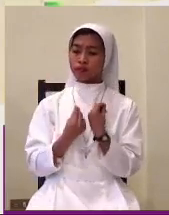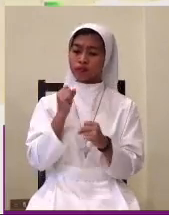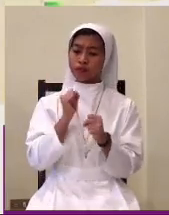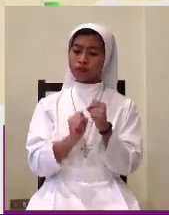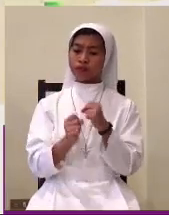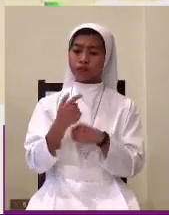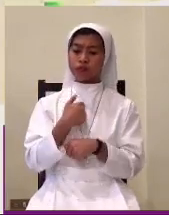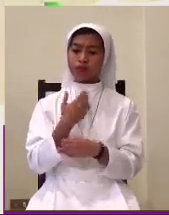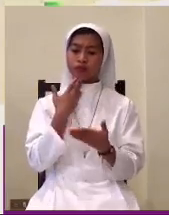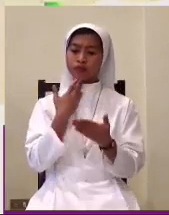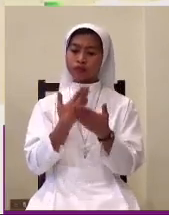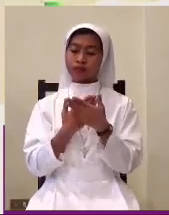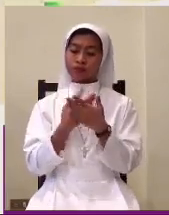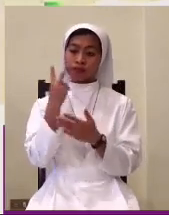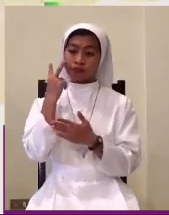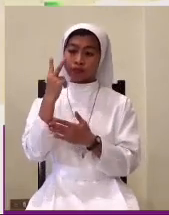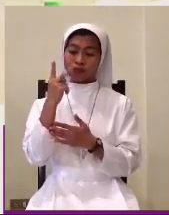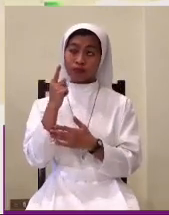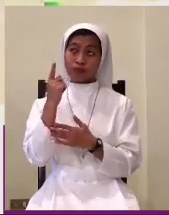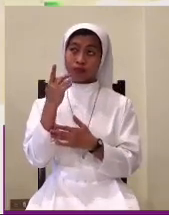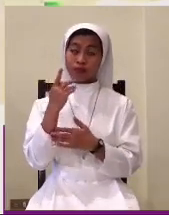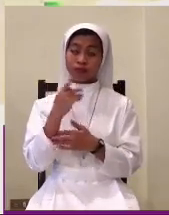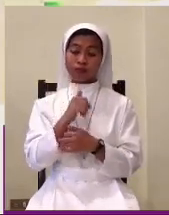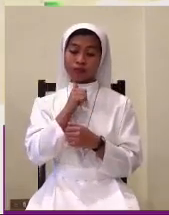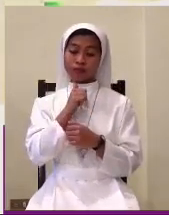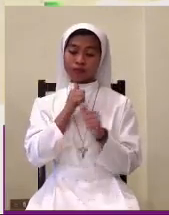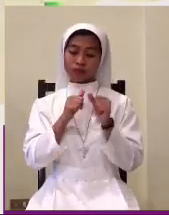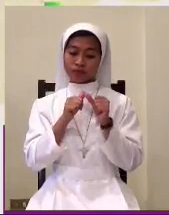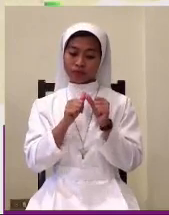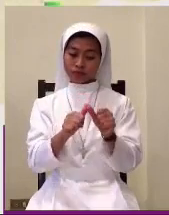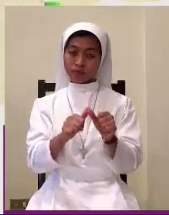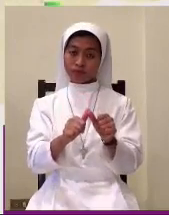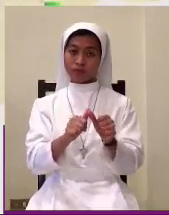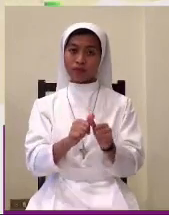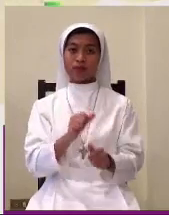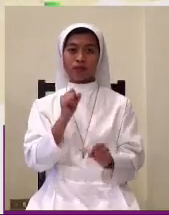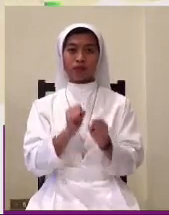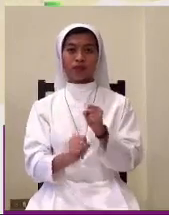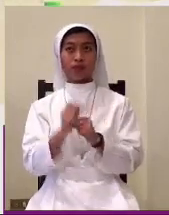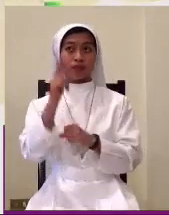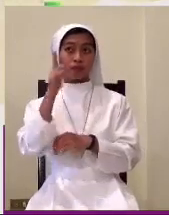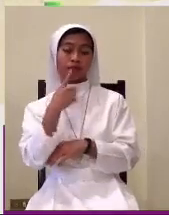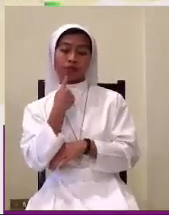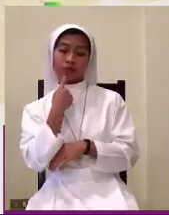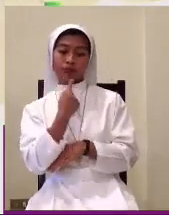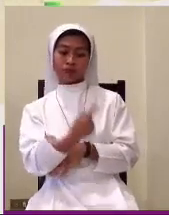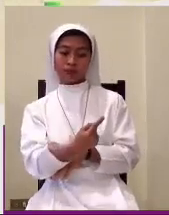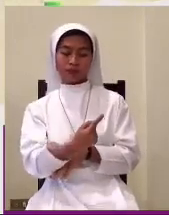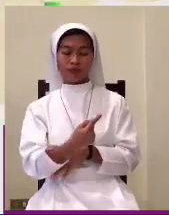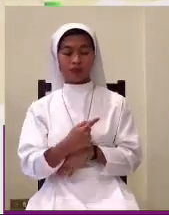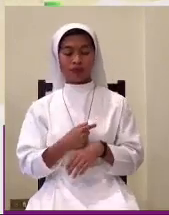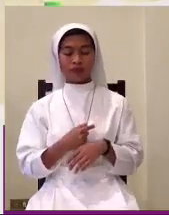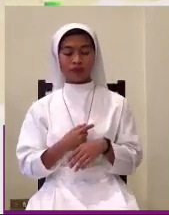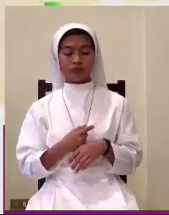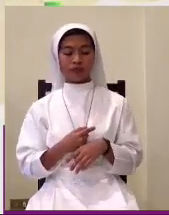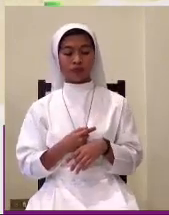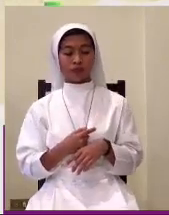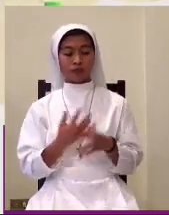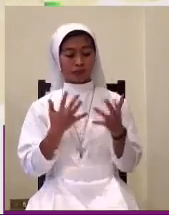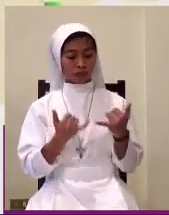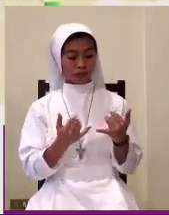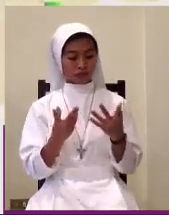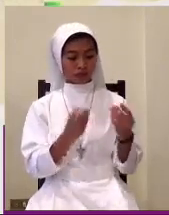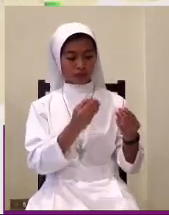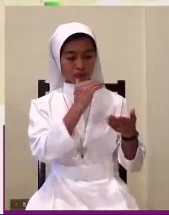you?" And God answered, "Man, these are the things I want you to do in your lifetime.